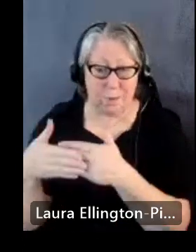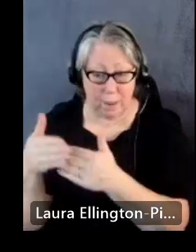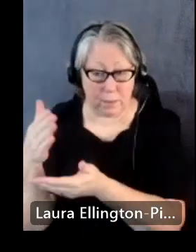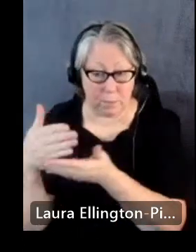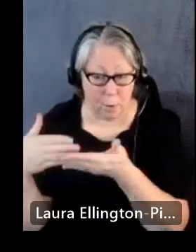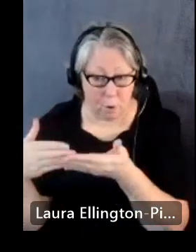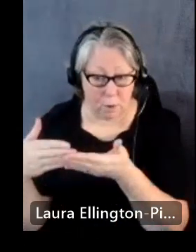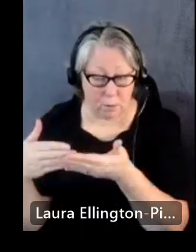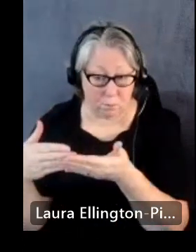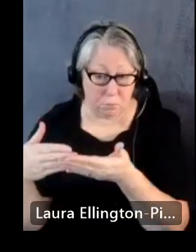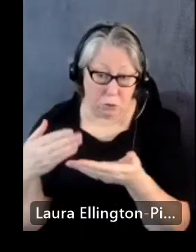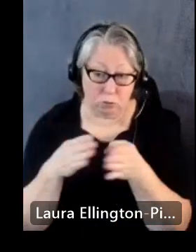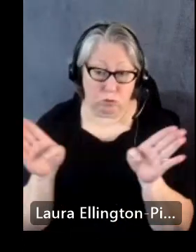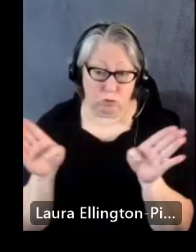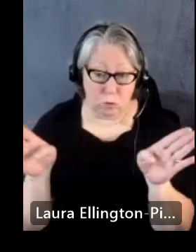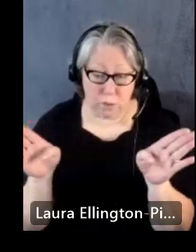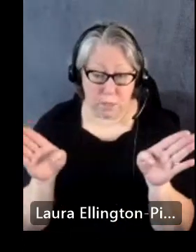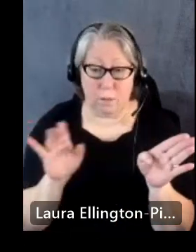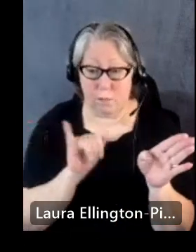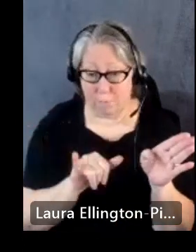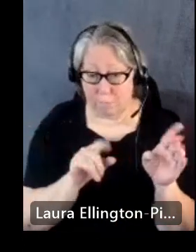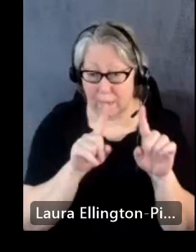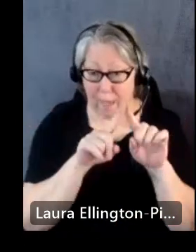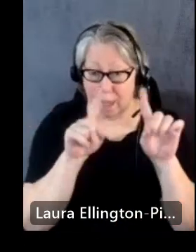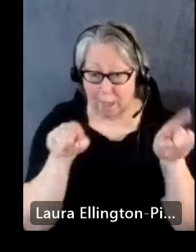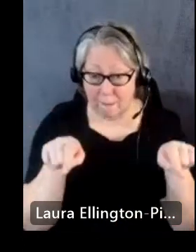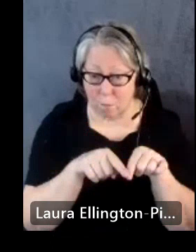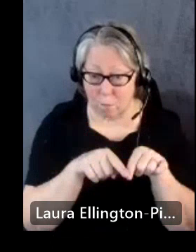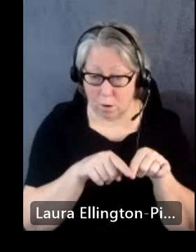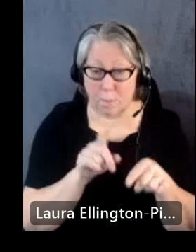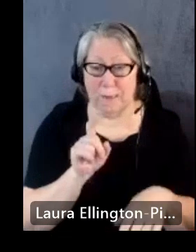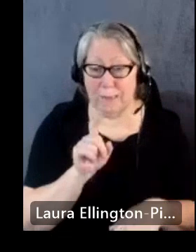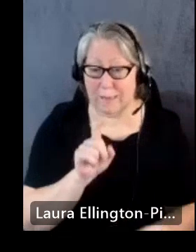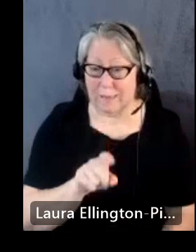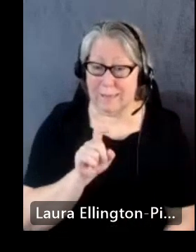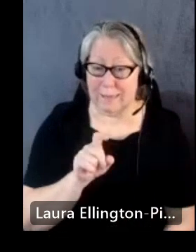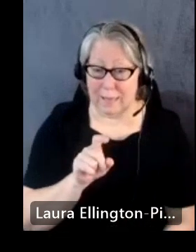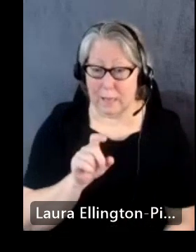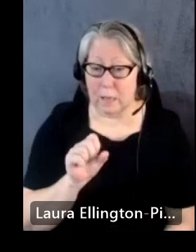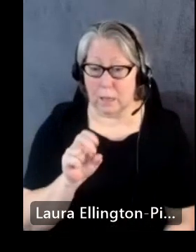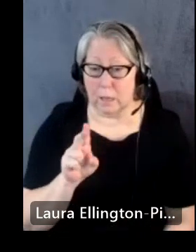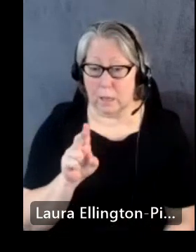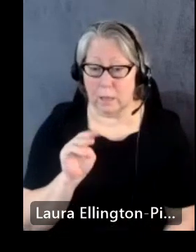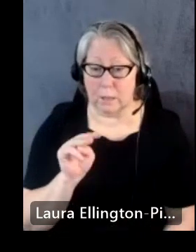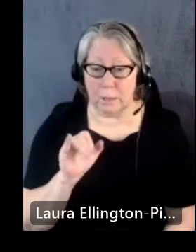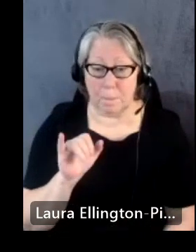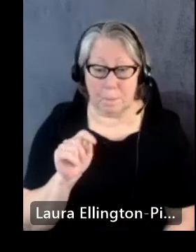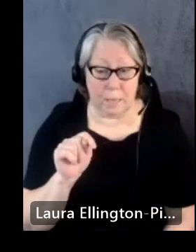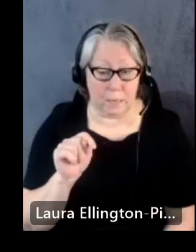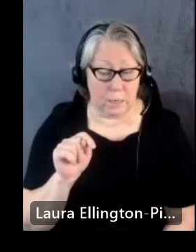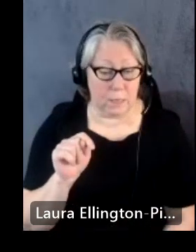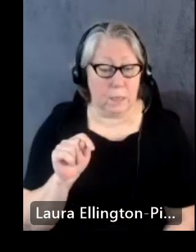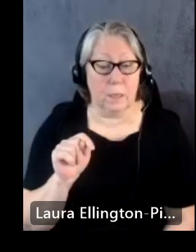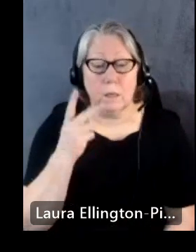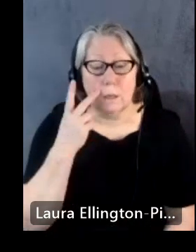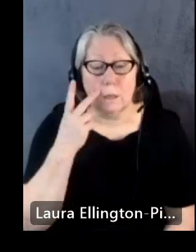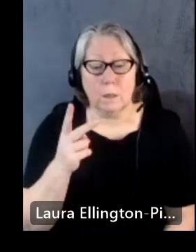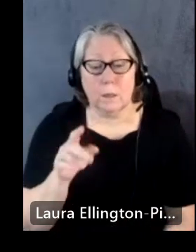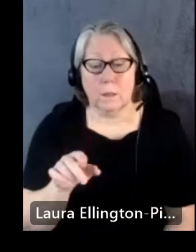do is you go to that form, you click on the submit button. If I go back here, you see the submit button there over on